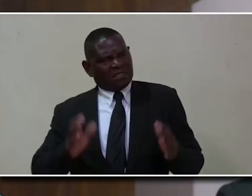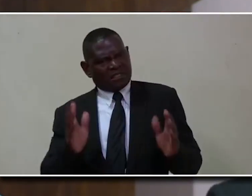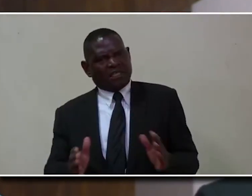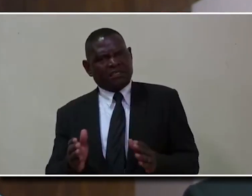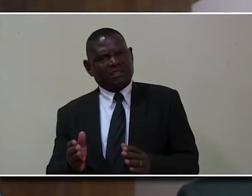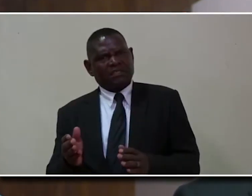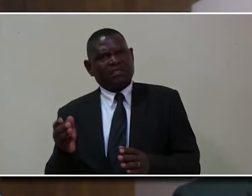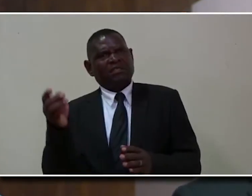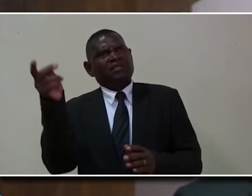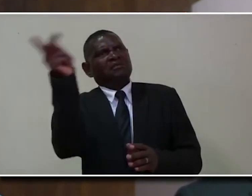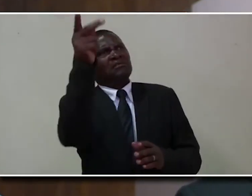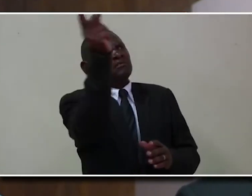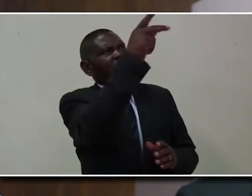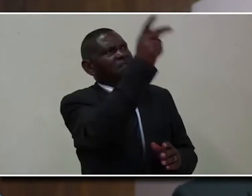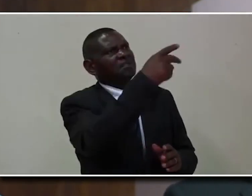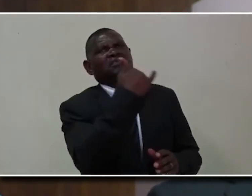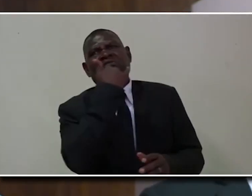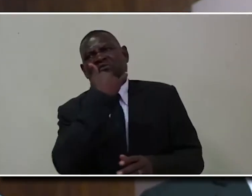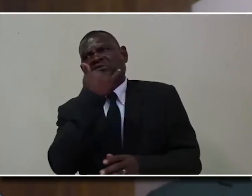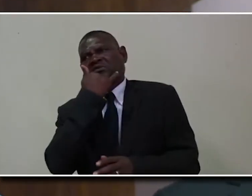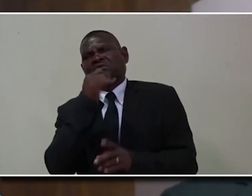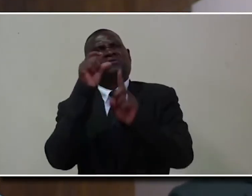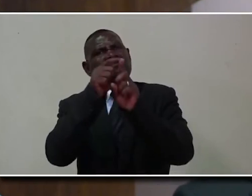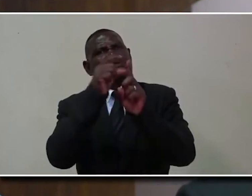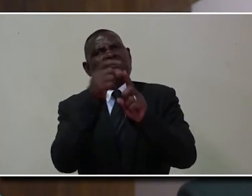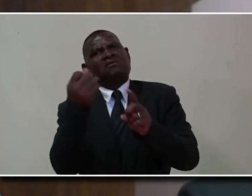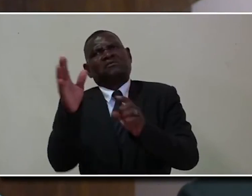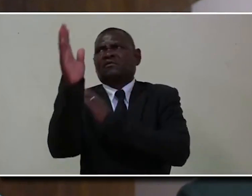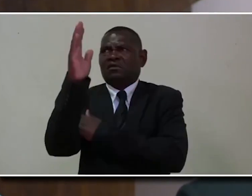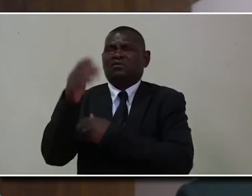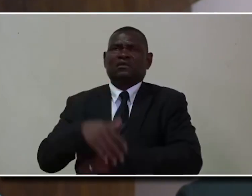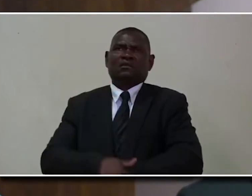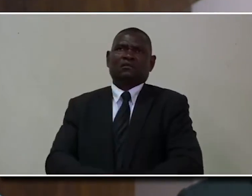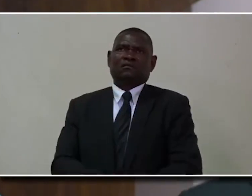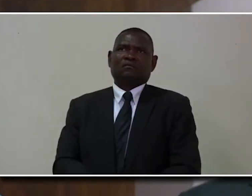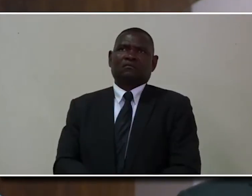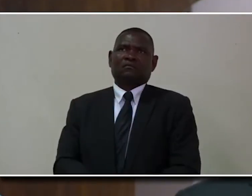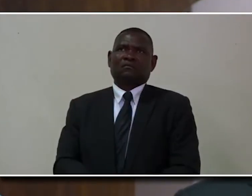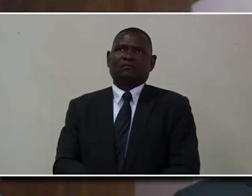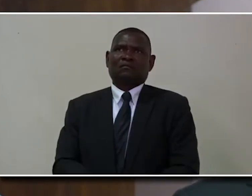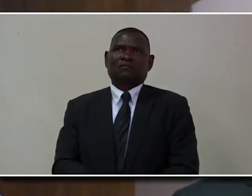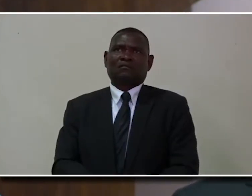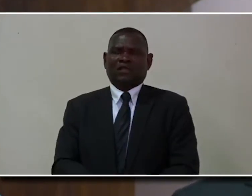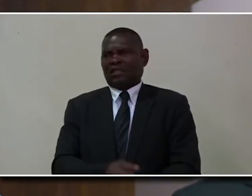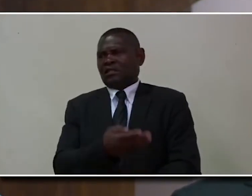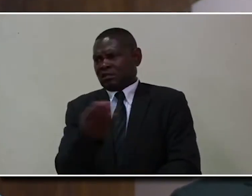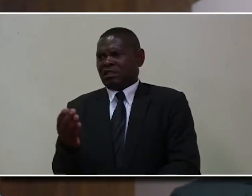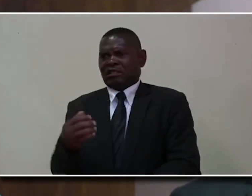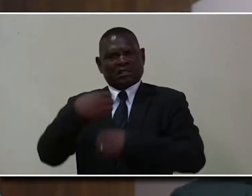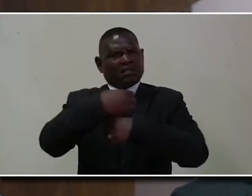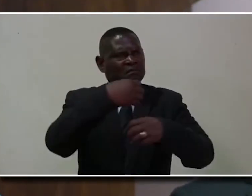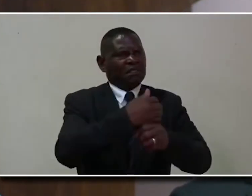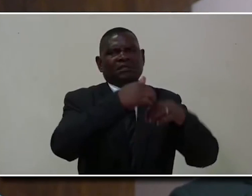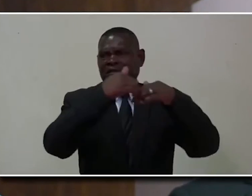Kunadzukaso apunzisi omwe anali kupunzisa chipunziso cha chilendo chosayenera. And this caused divisions